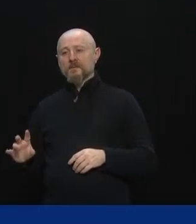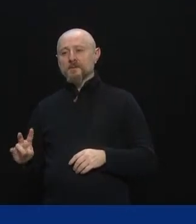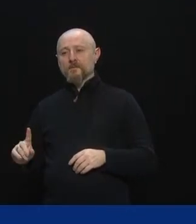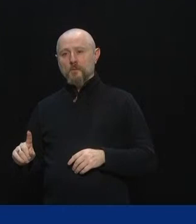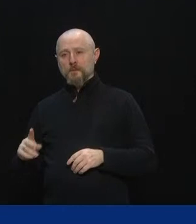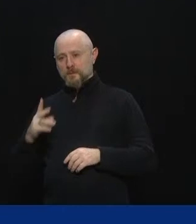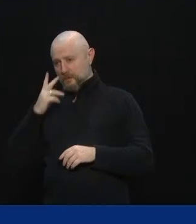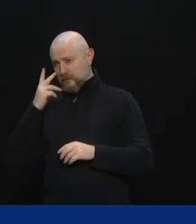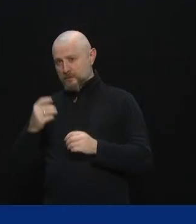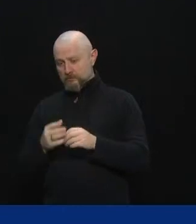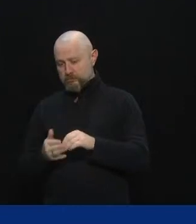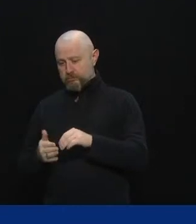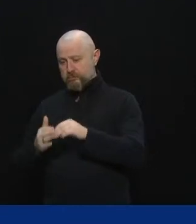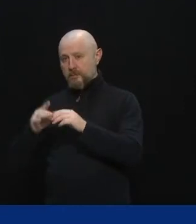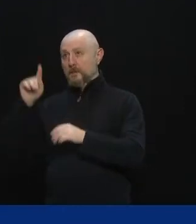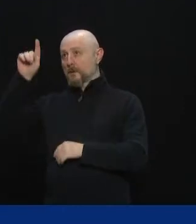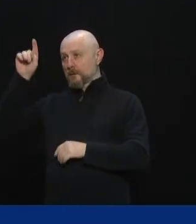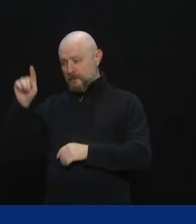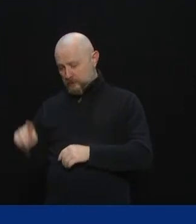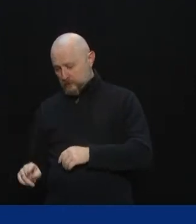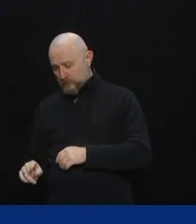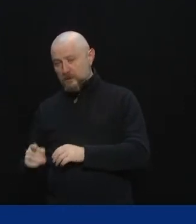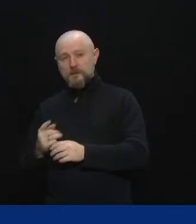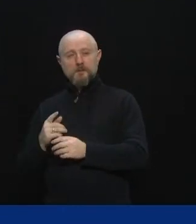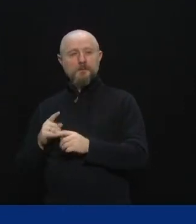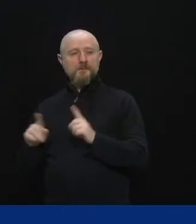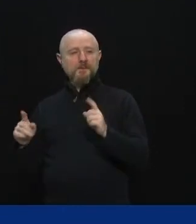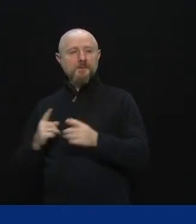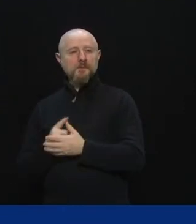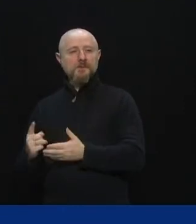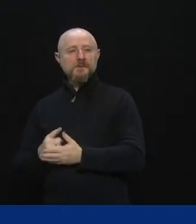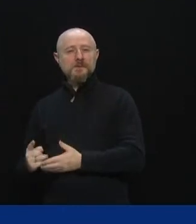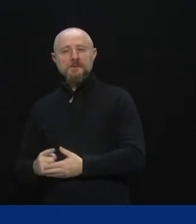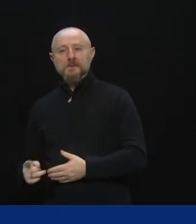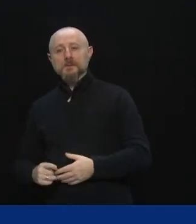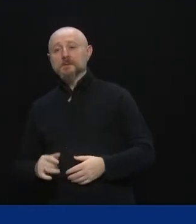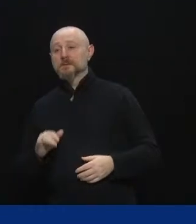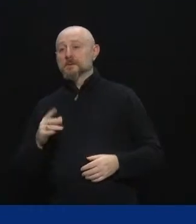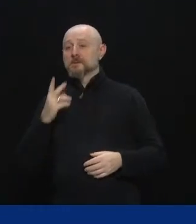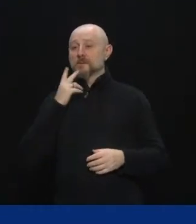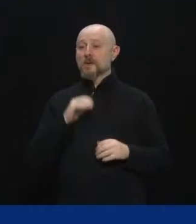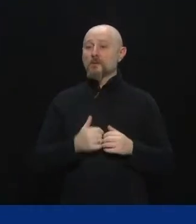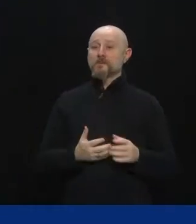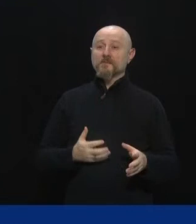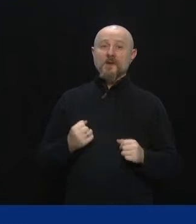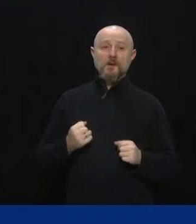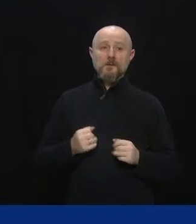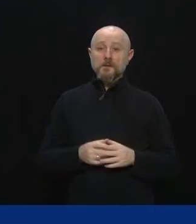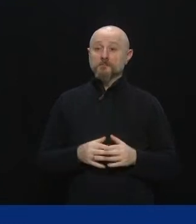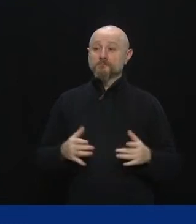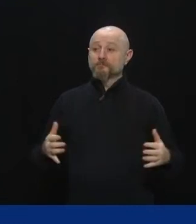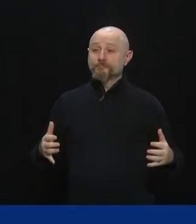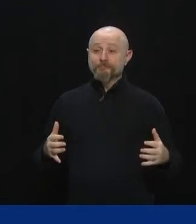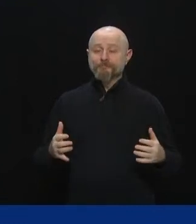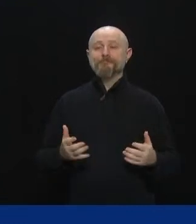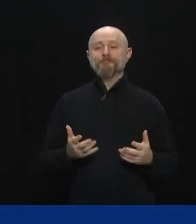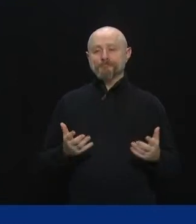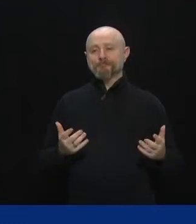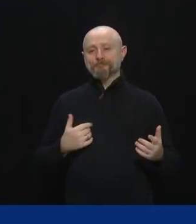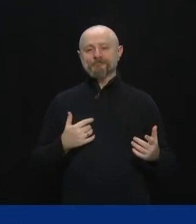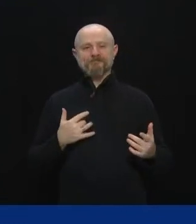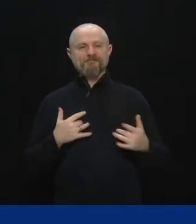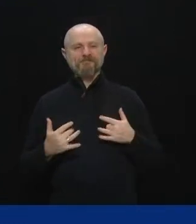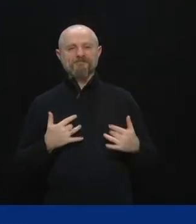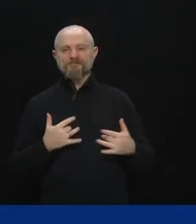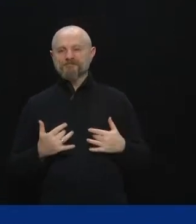571. So it's the rate of increase more than the numbers that have made us very concerned about these